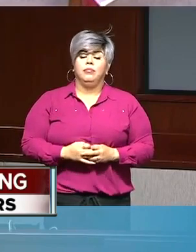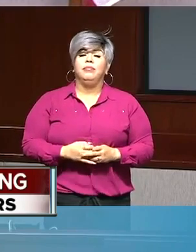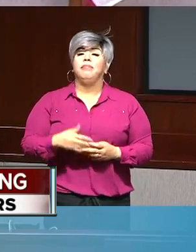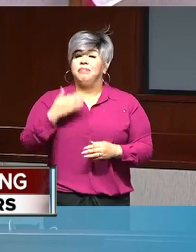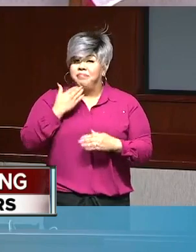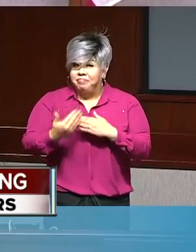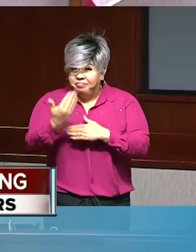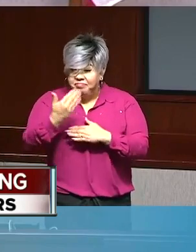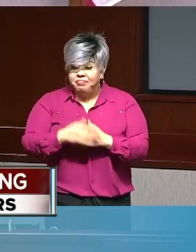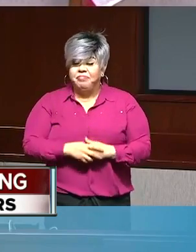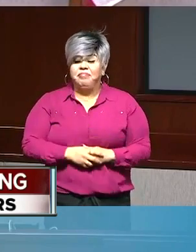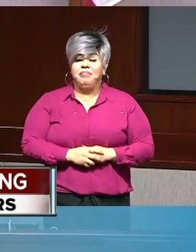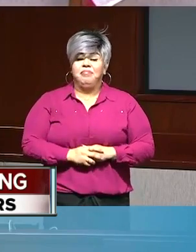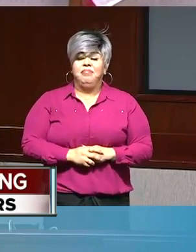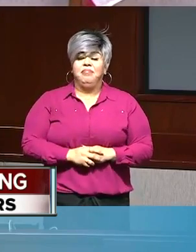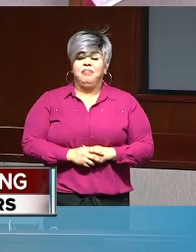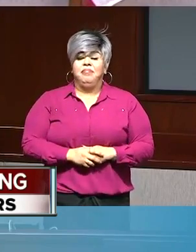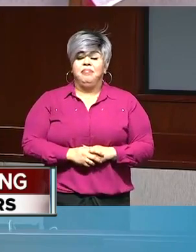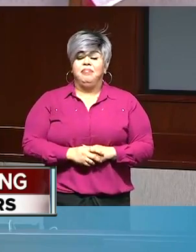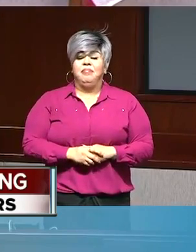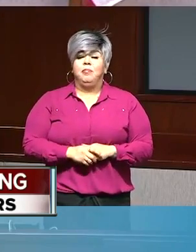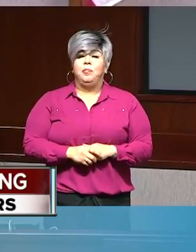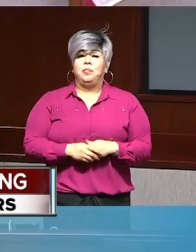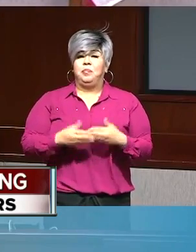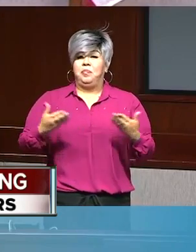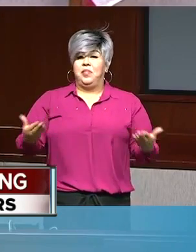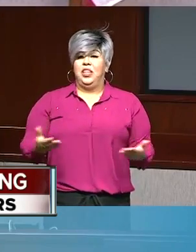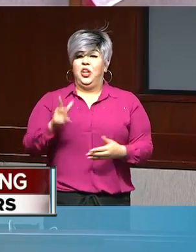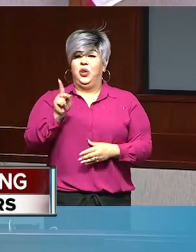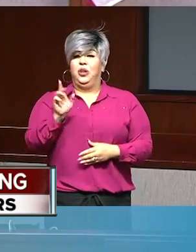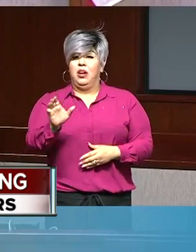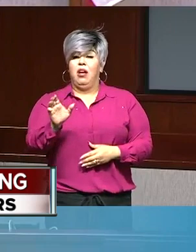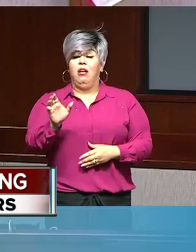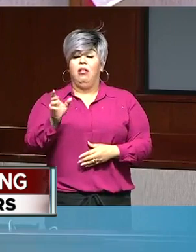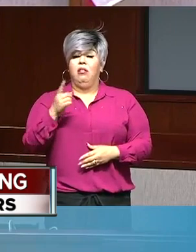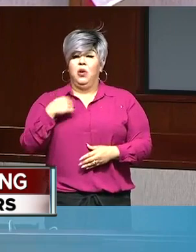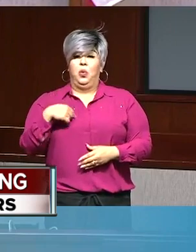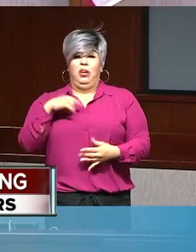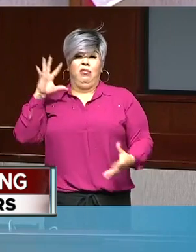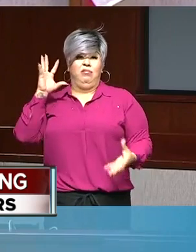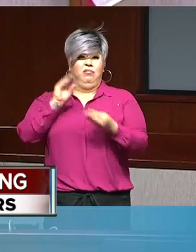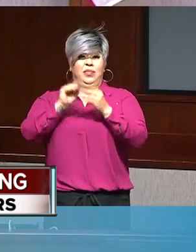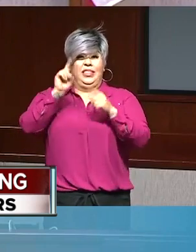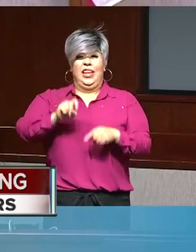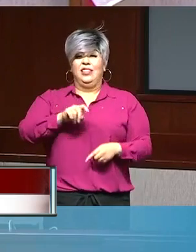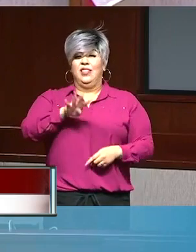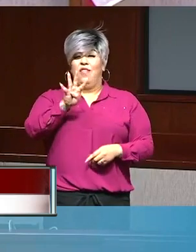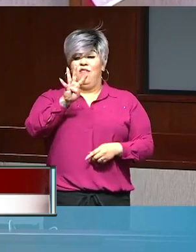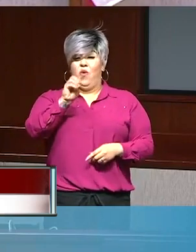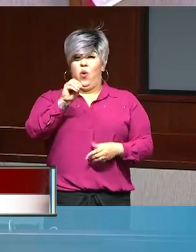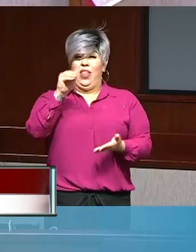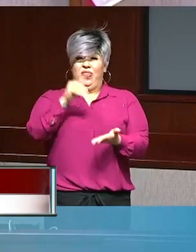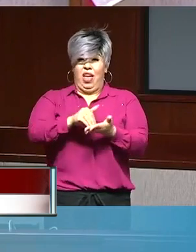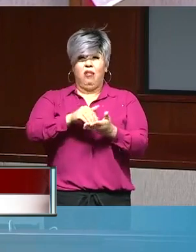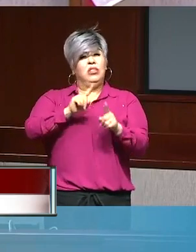Good morning, everybody. In Kern County, we've tested 40,000 residents for